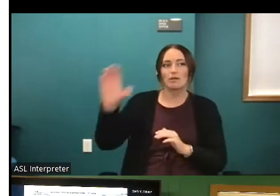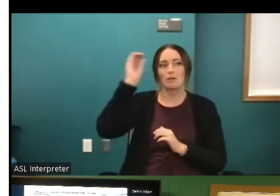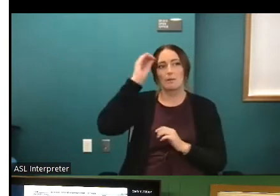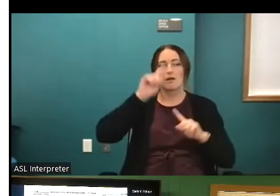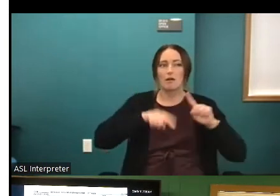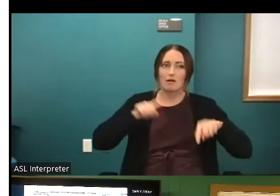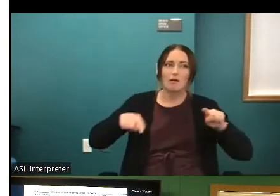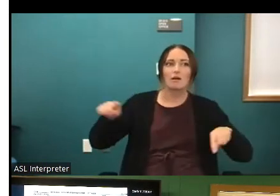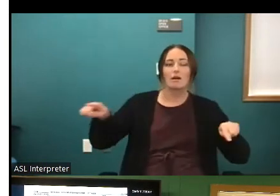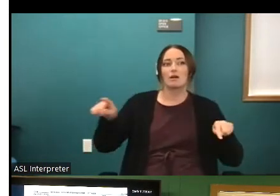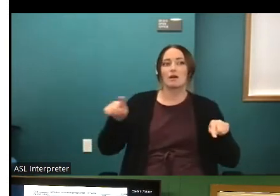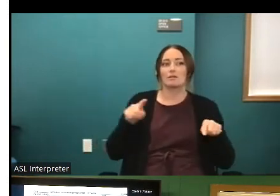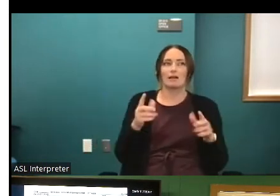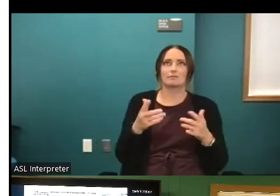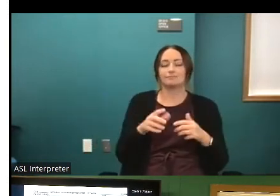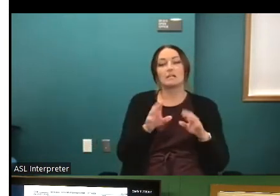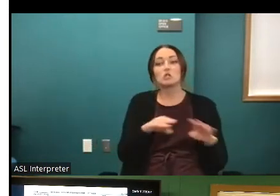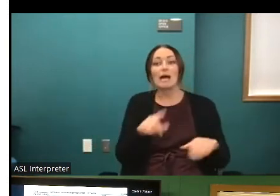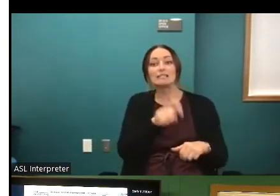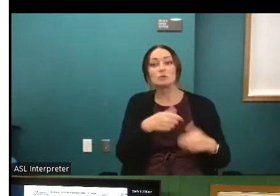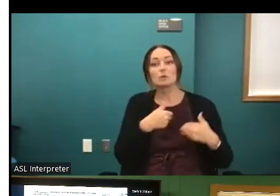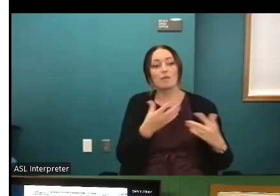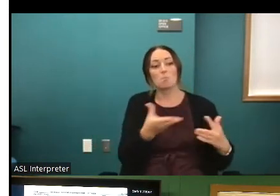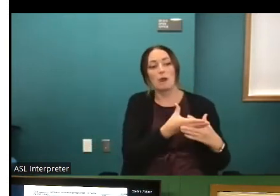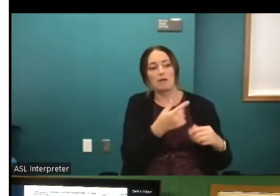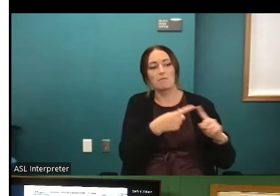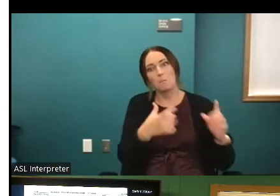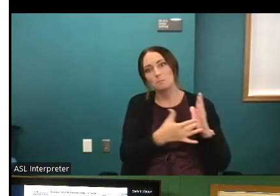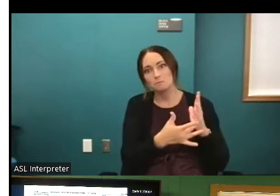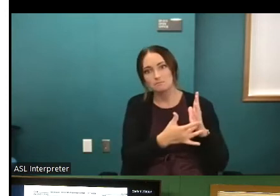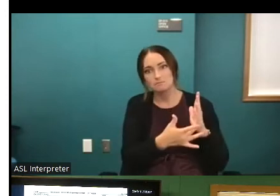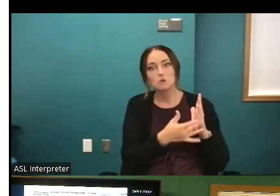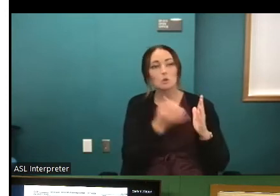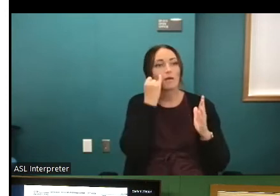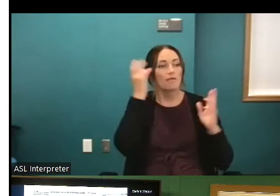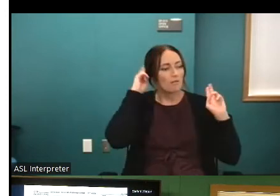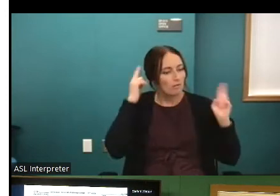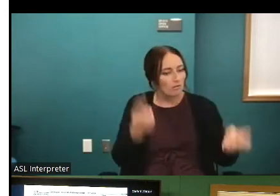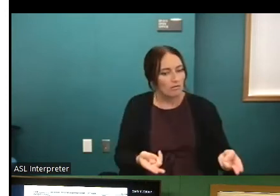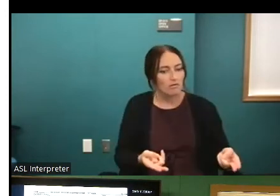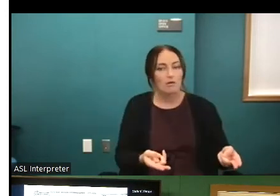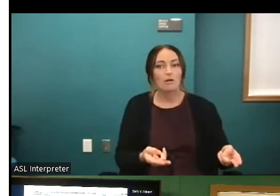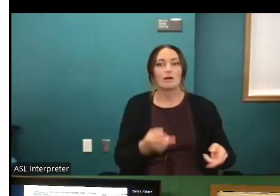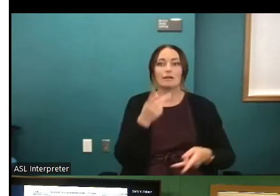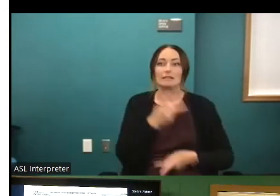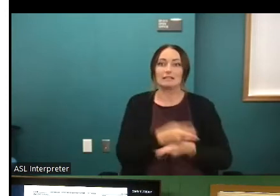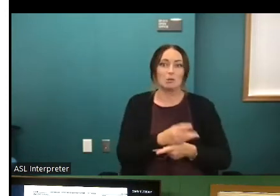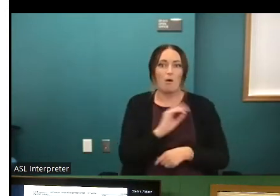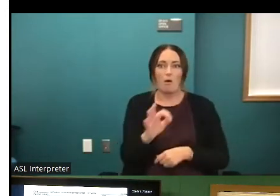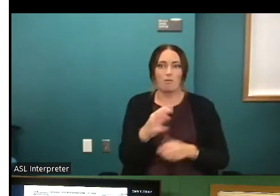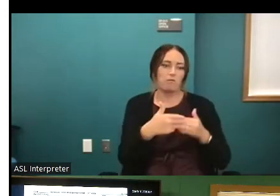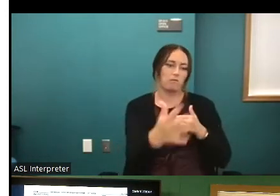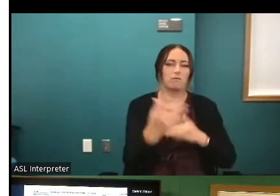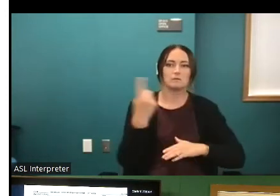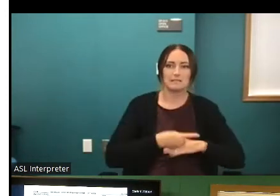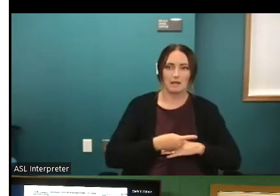the child needs to have breaks from their tech. And so whenever a kid takes their tech off, they let them keep the tech off the rest of the day. Yeah.